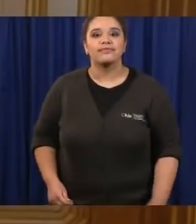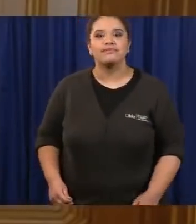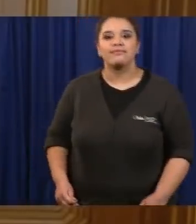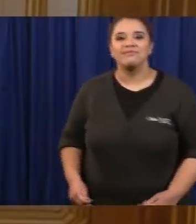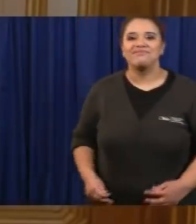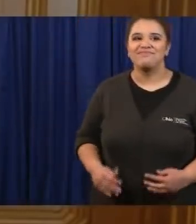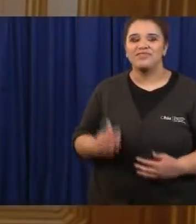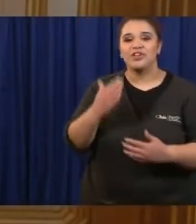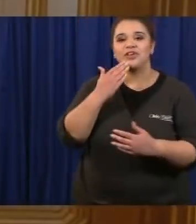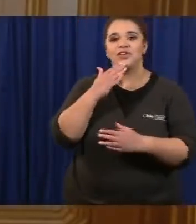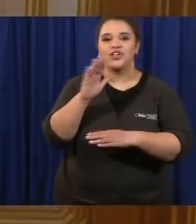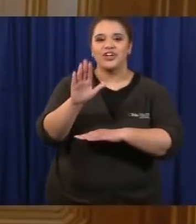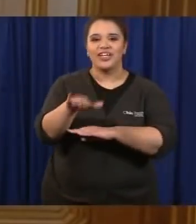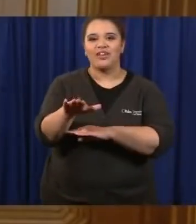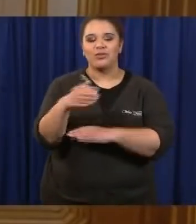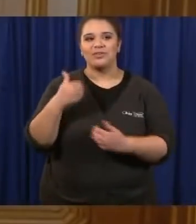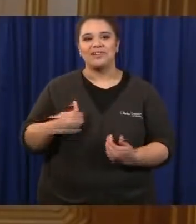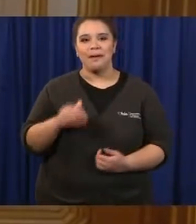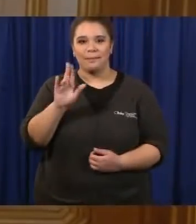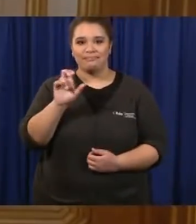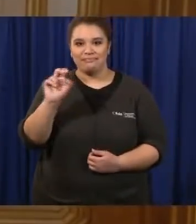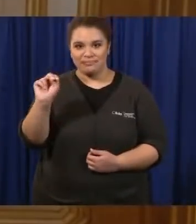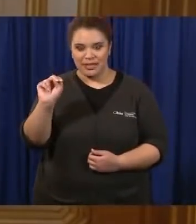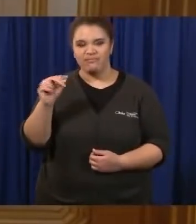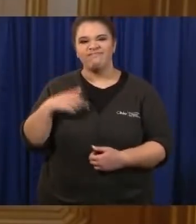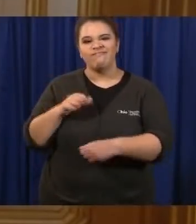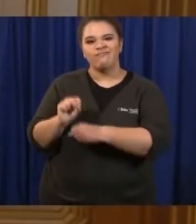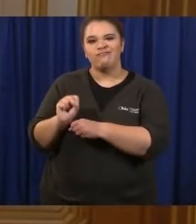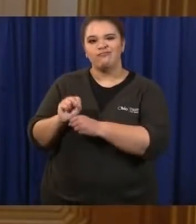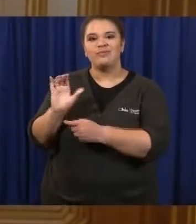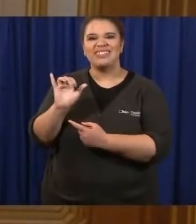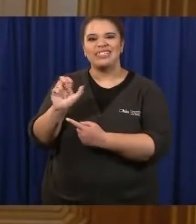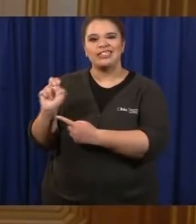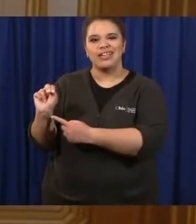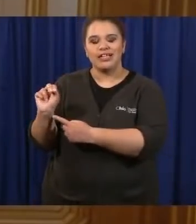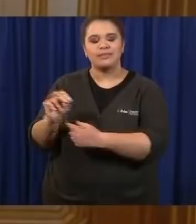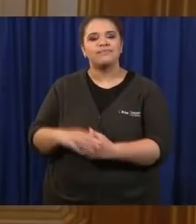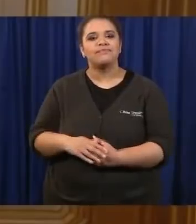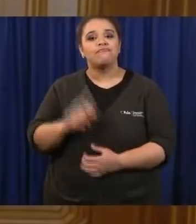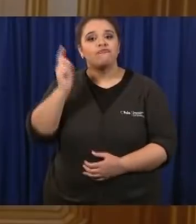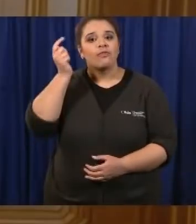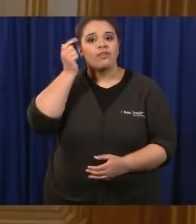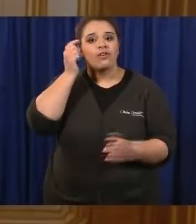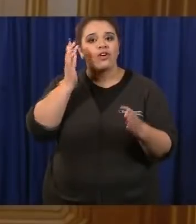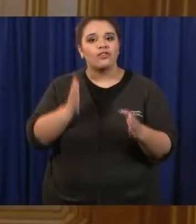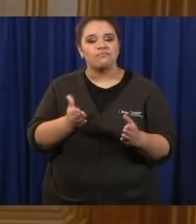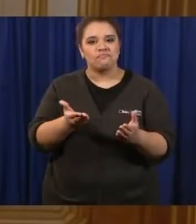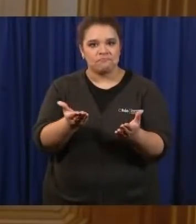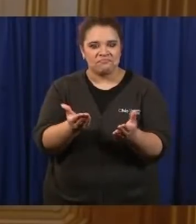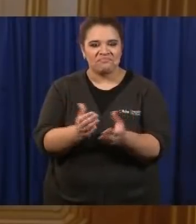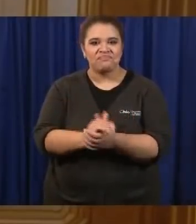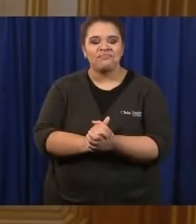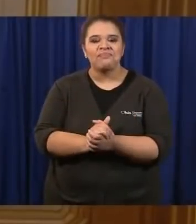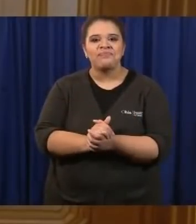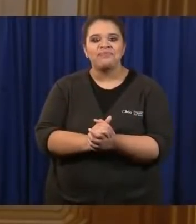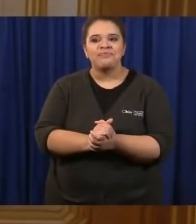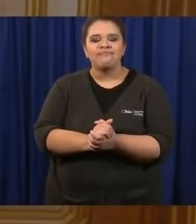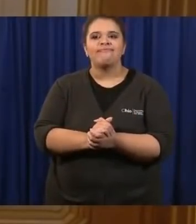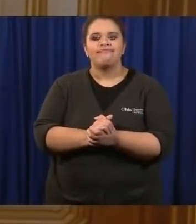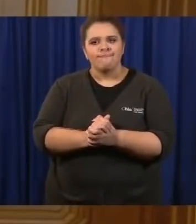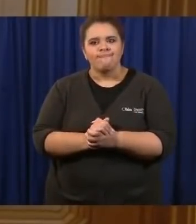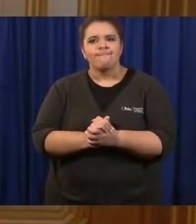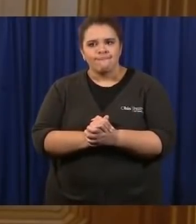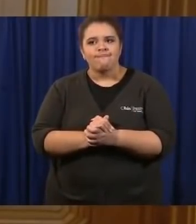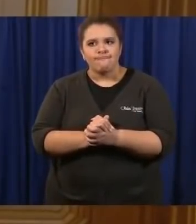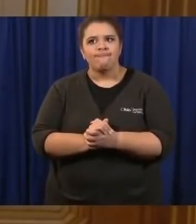Good afternoon. I'm Ben Schwartz with WCPO in Cincinnati. Governor DeWine, I want to ask you, we've